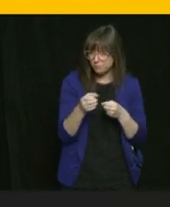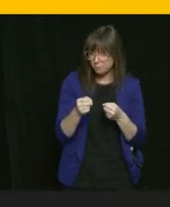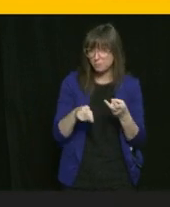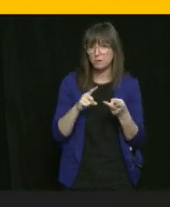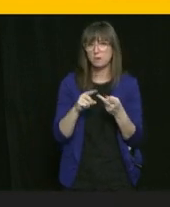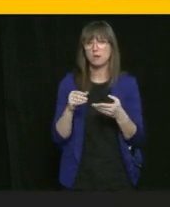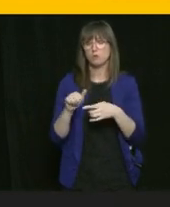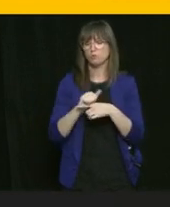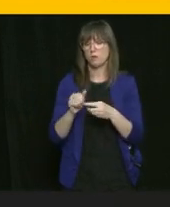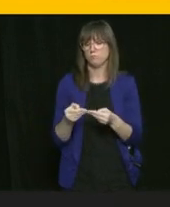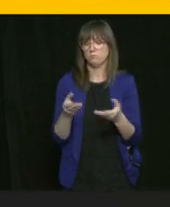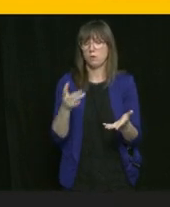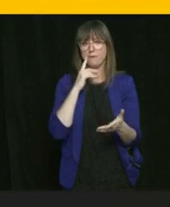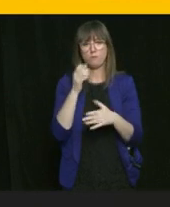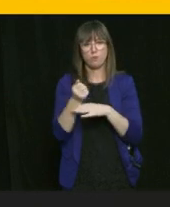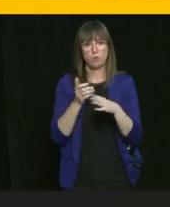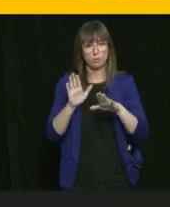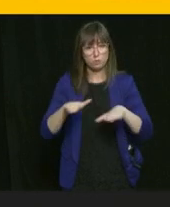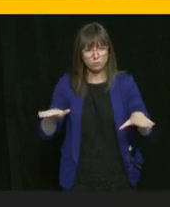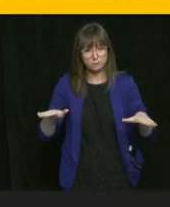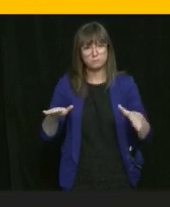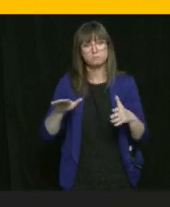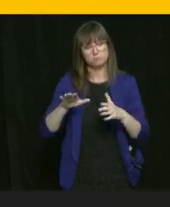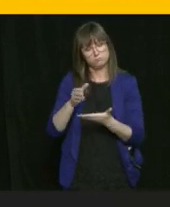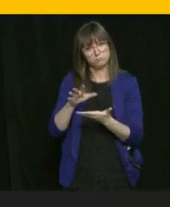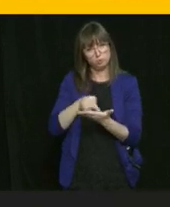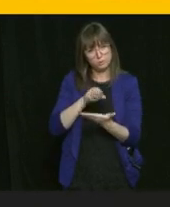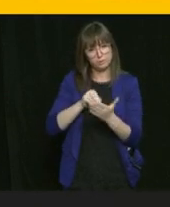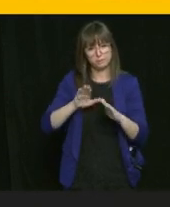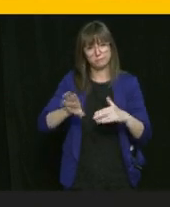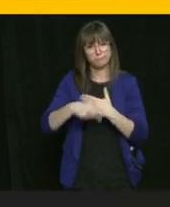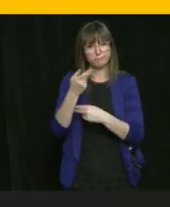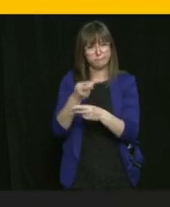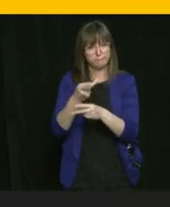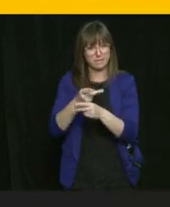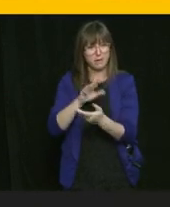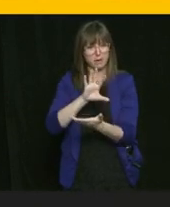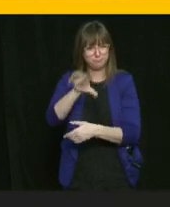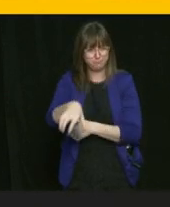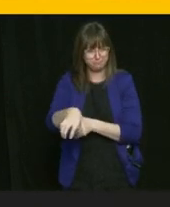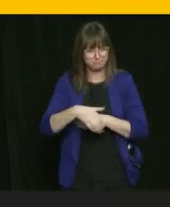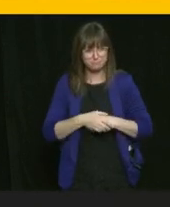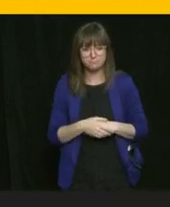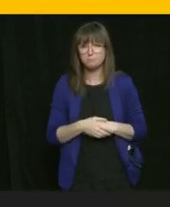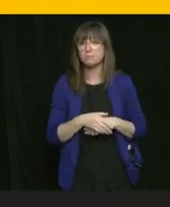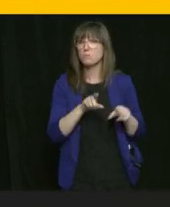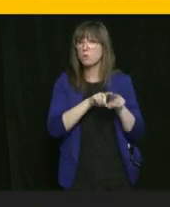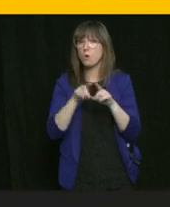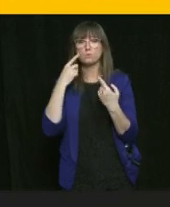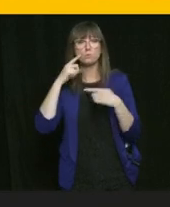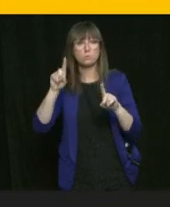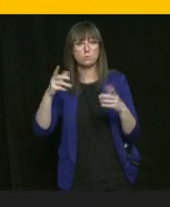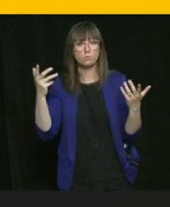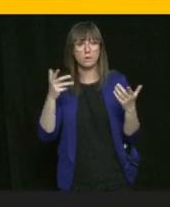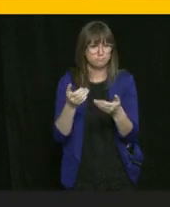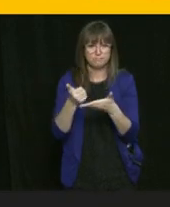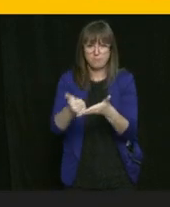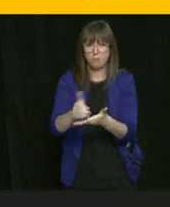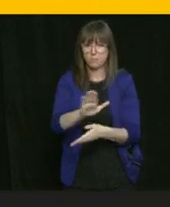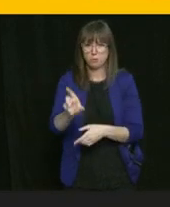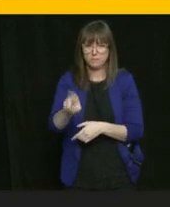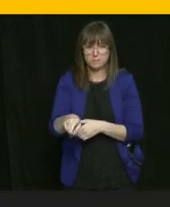training for early learning and child care facilities. Today, I can also announce that we will invest over